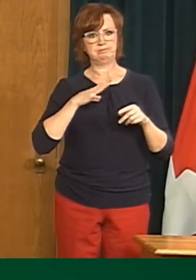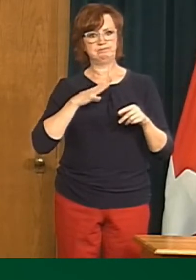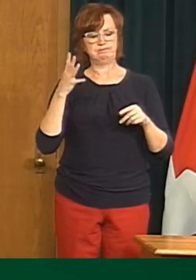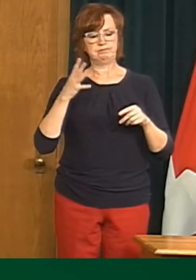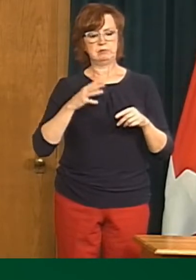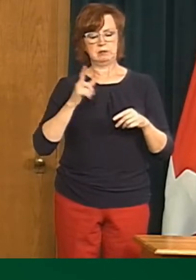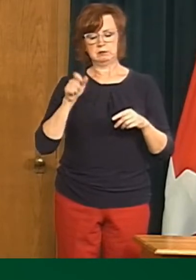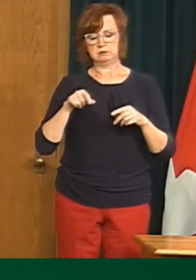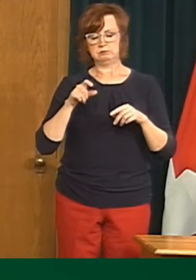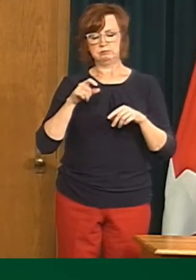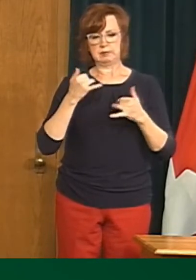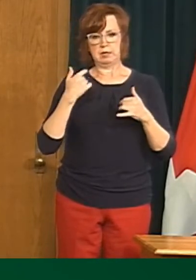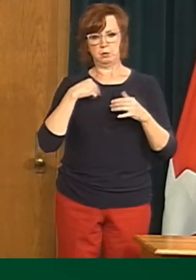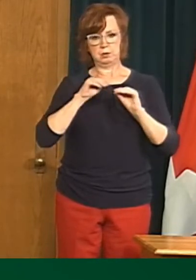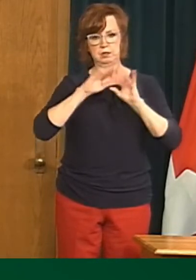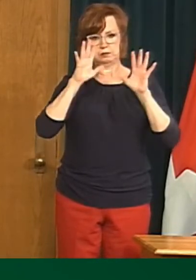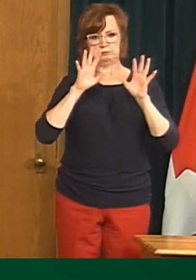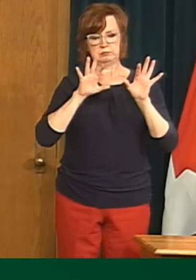would say